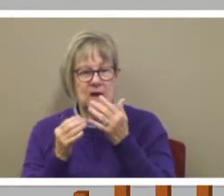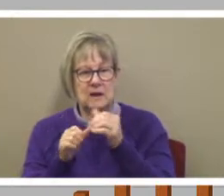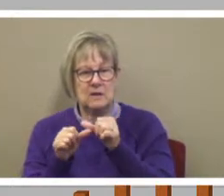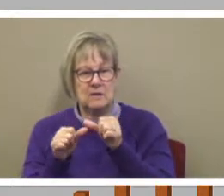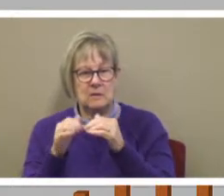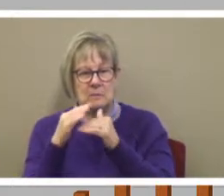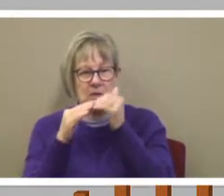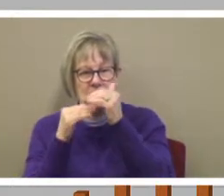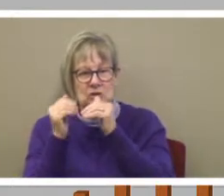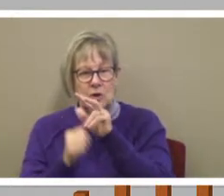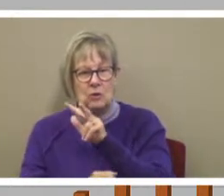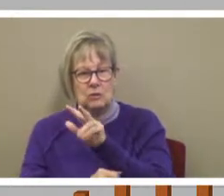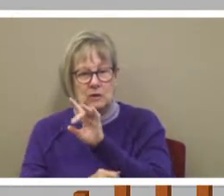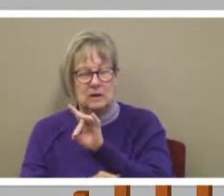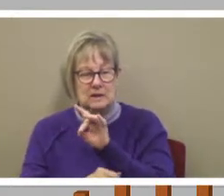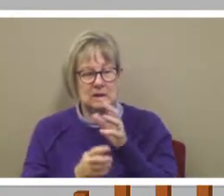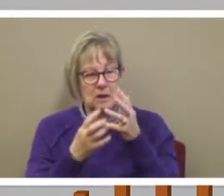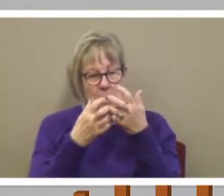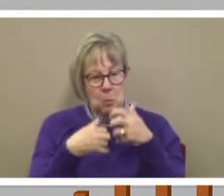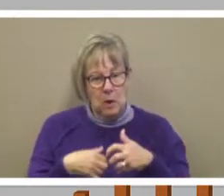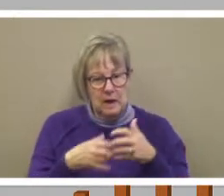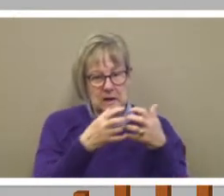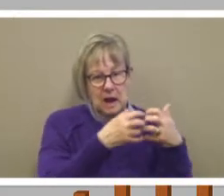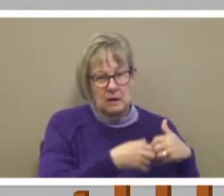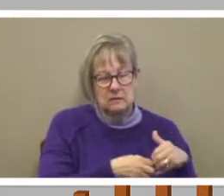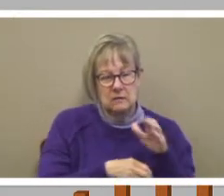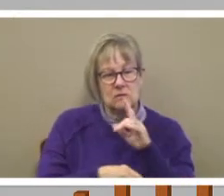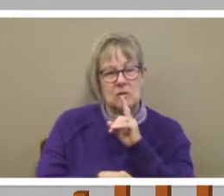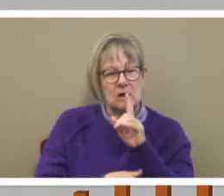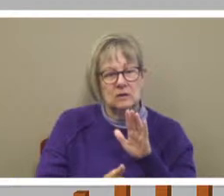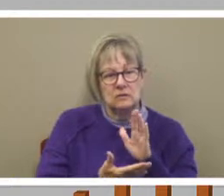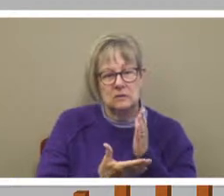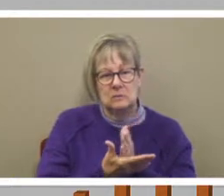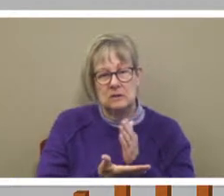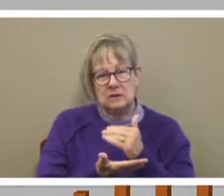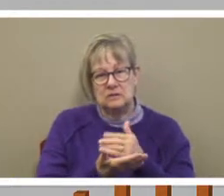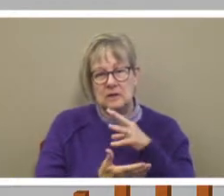38. Here's the breakdown of their actual budgets for including the new academies